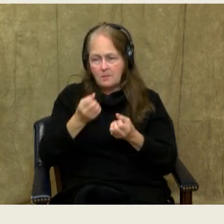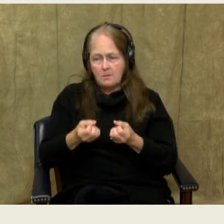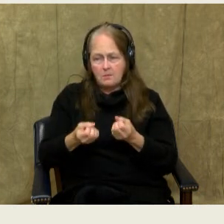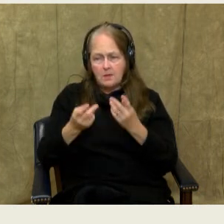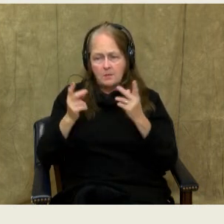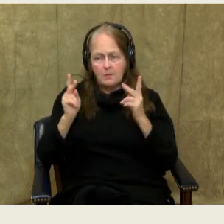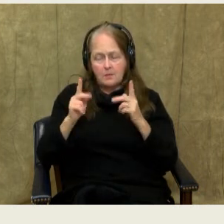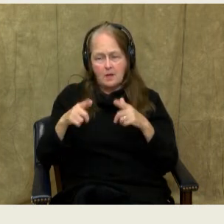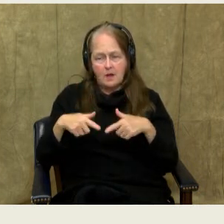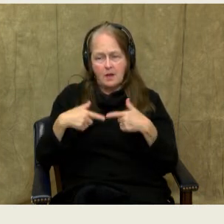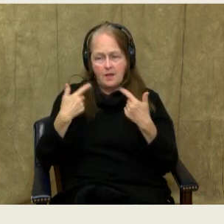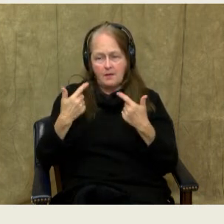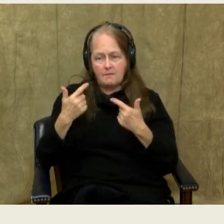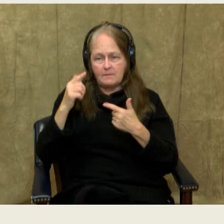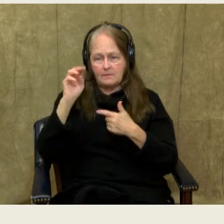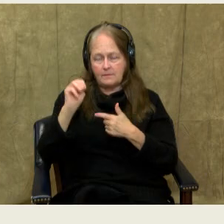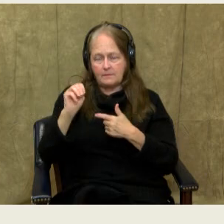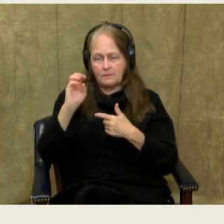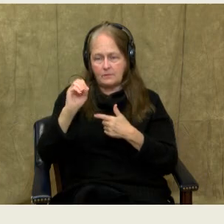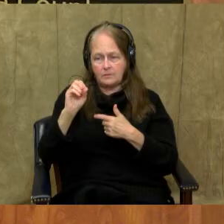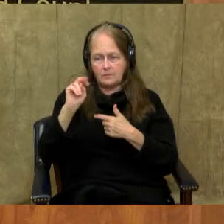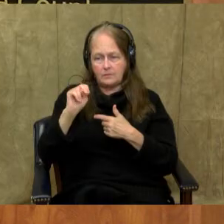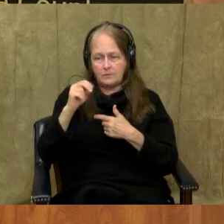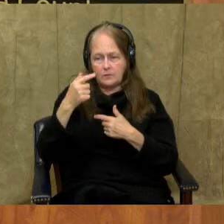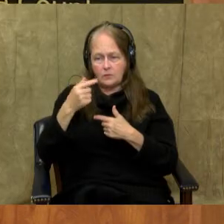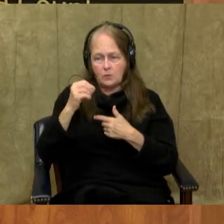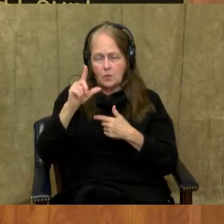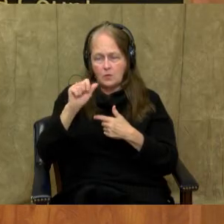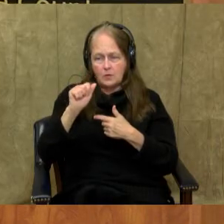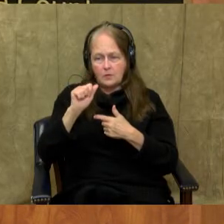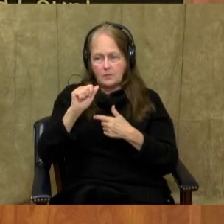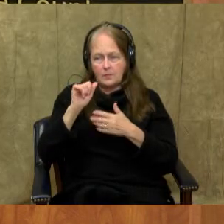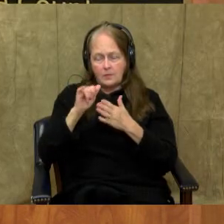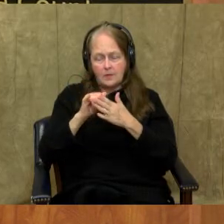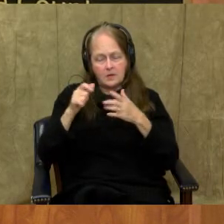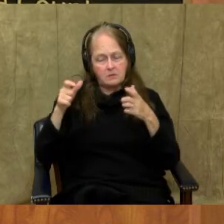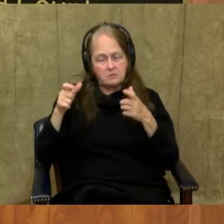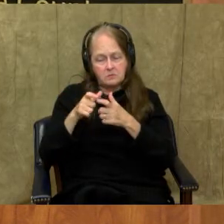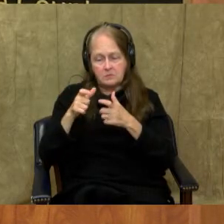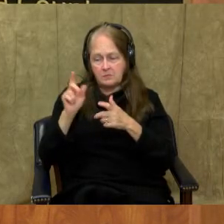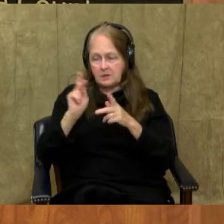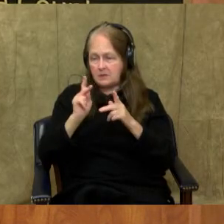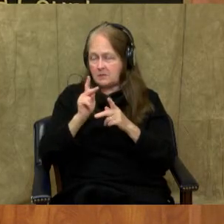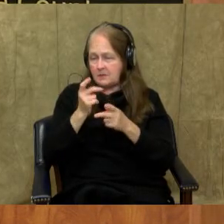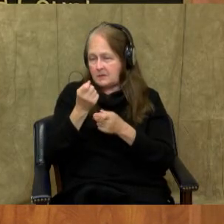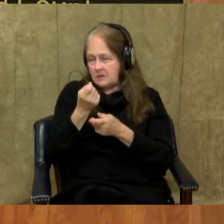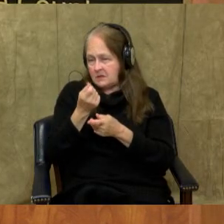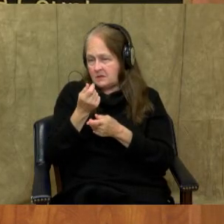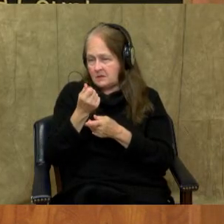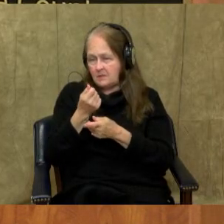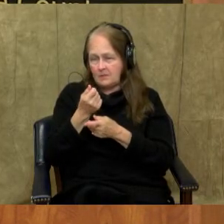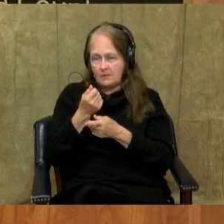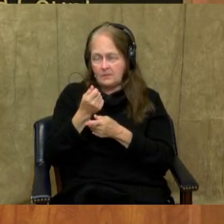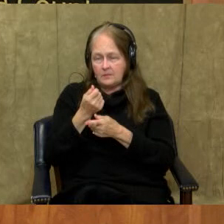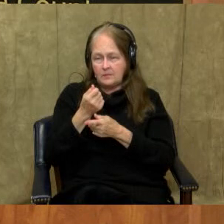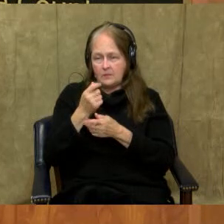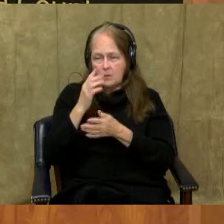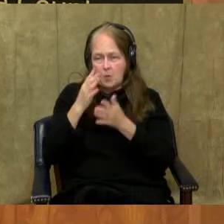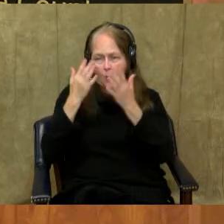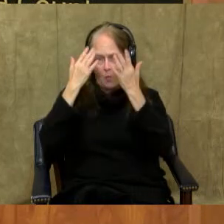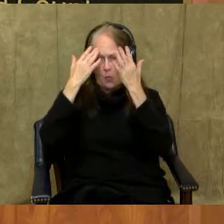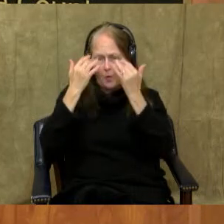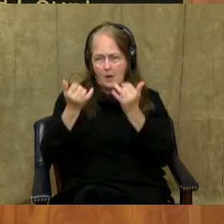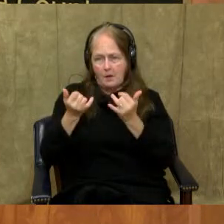in Mongolia, okay? For it to be the size it is, its population is tiny compared to its neighbors. Okay, so let's figure out